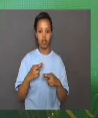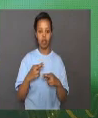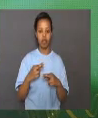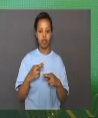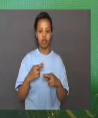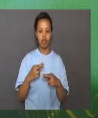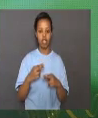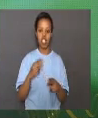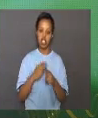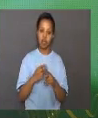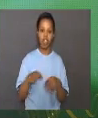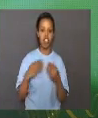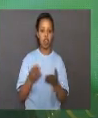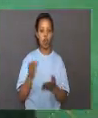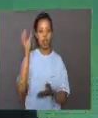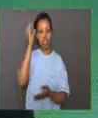the Calvin cycle.